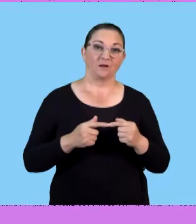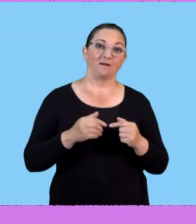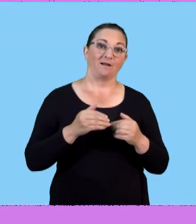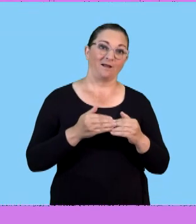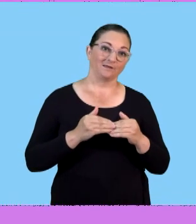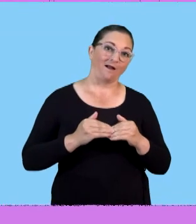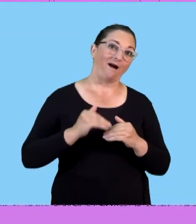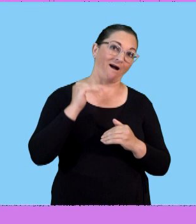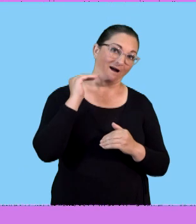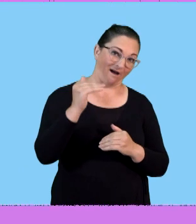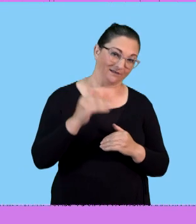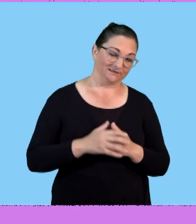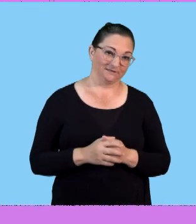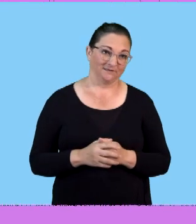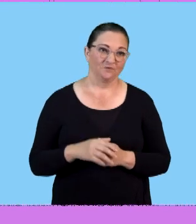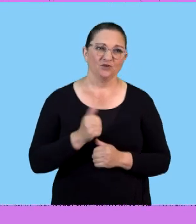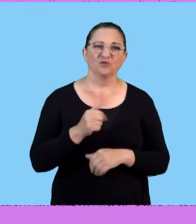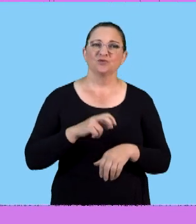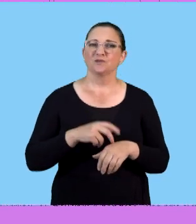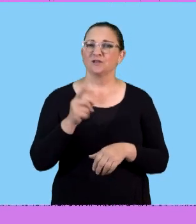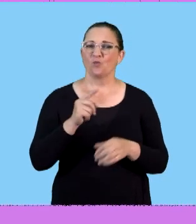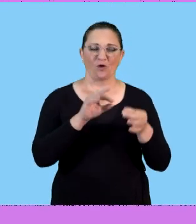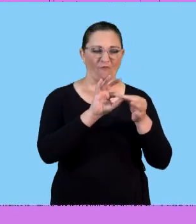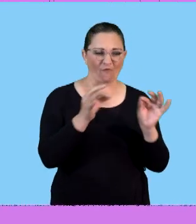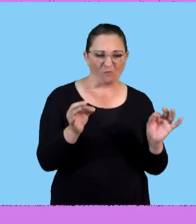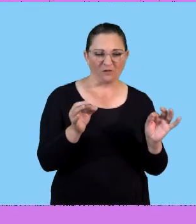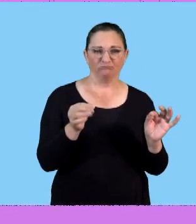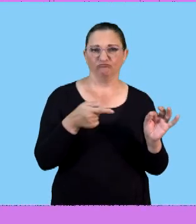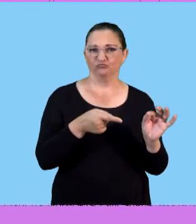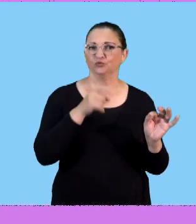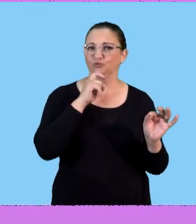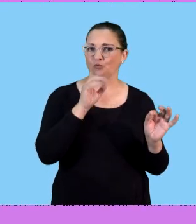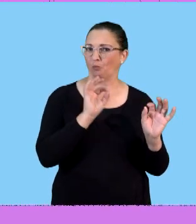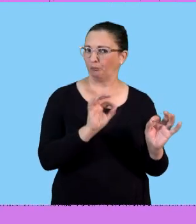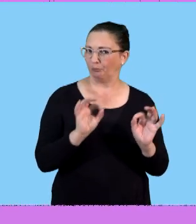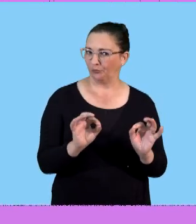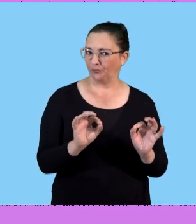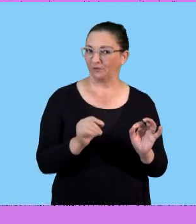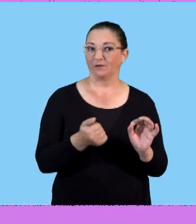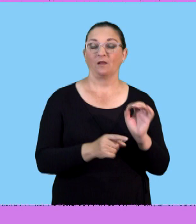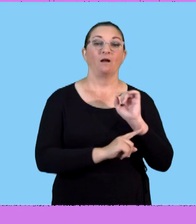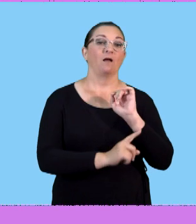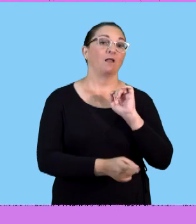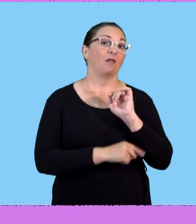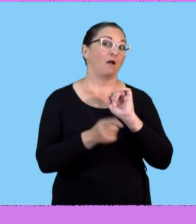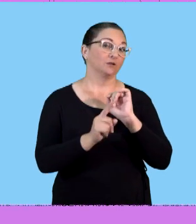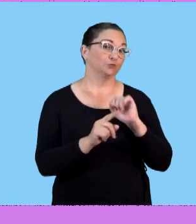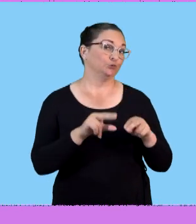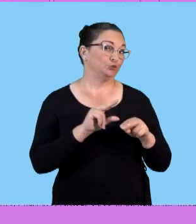height. And then also be able to use appropriate formulae successfully. And then